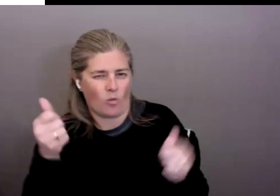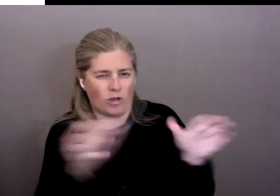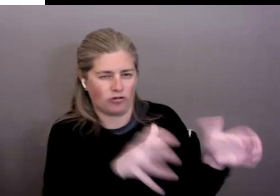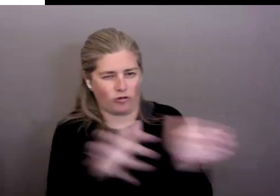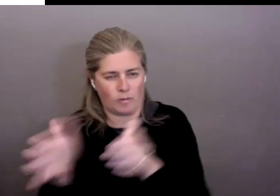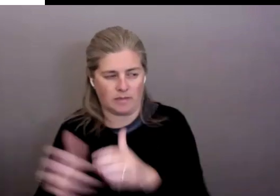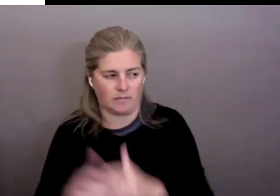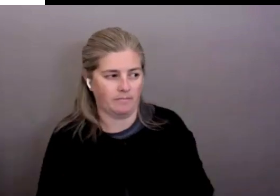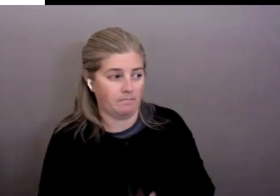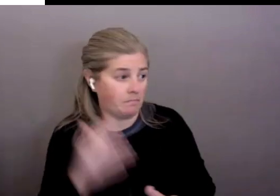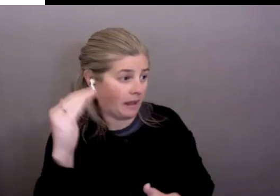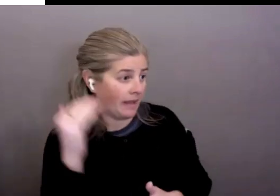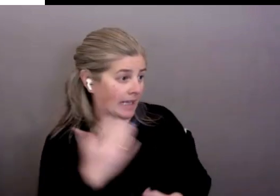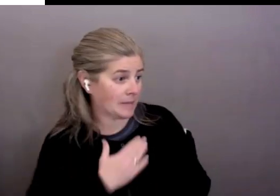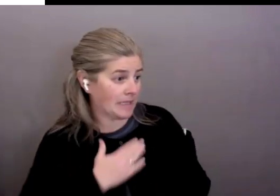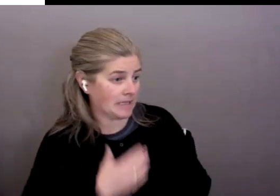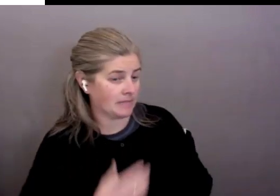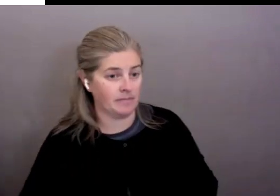Next slide, please.